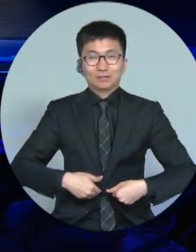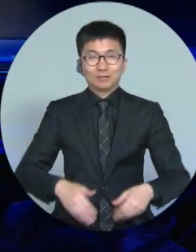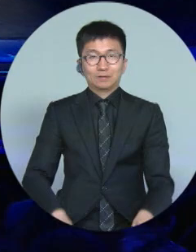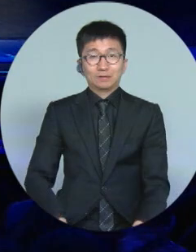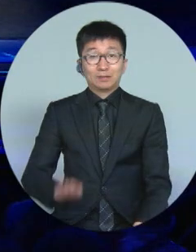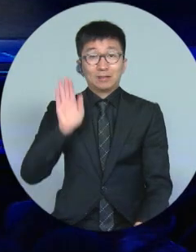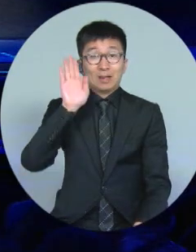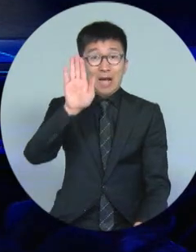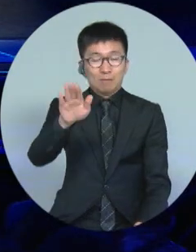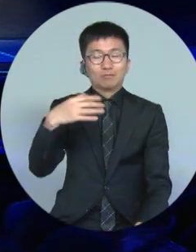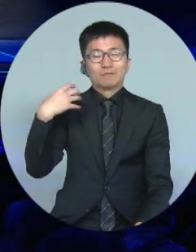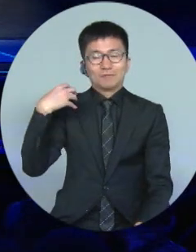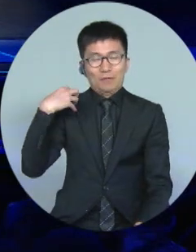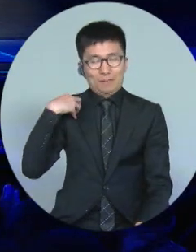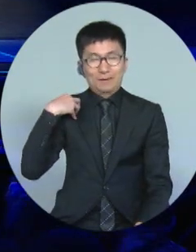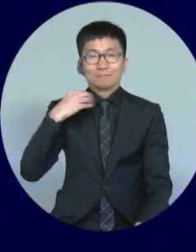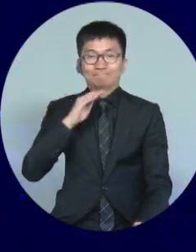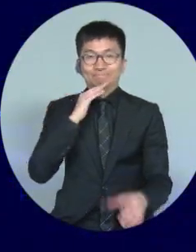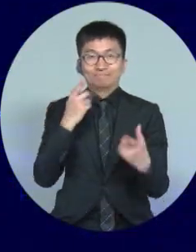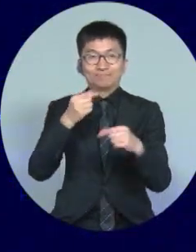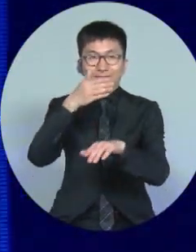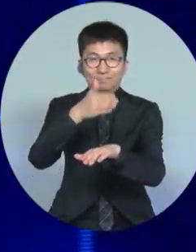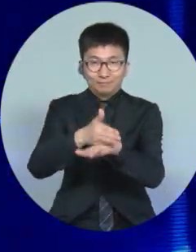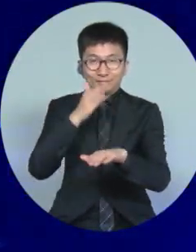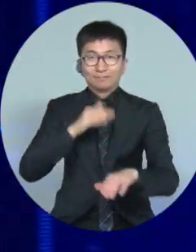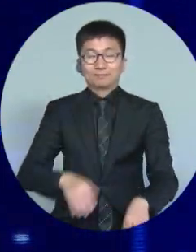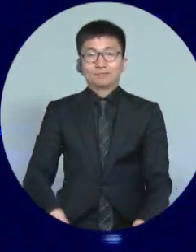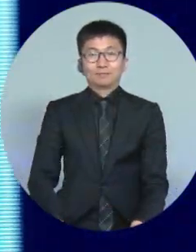promote. Thank you very much.